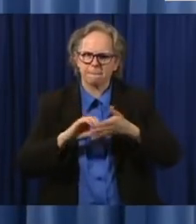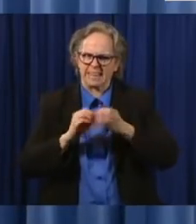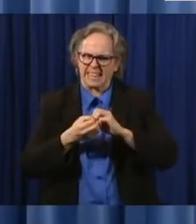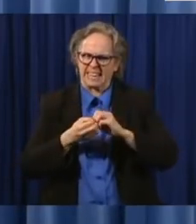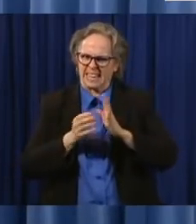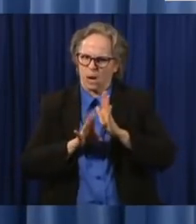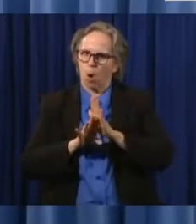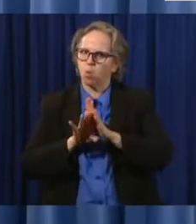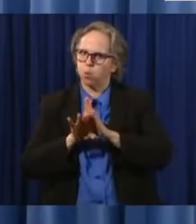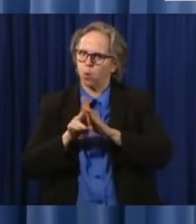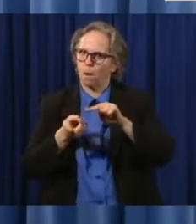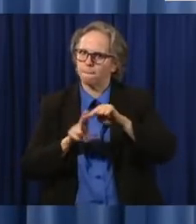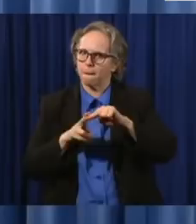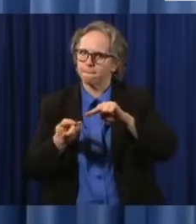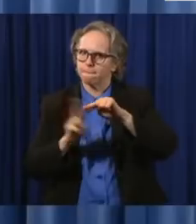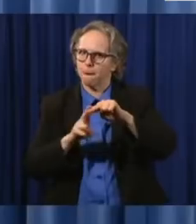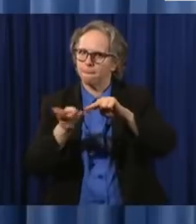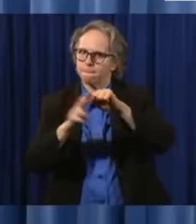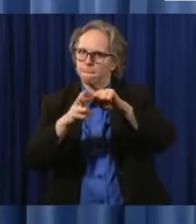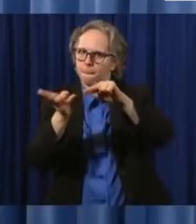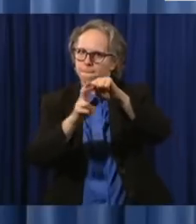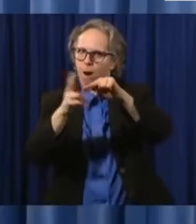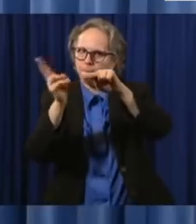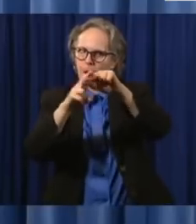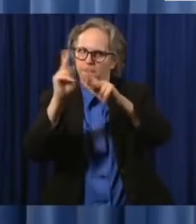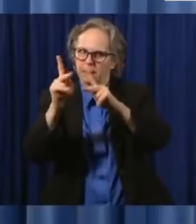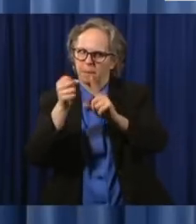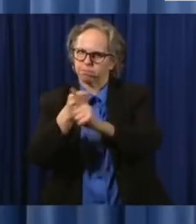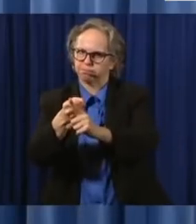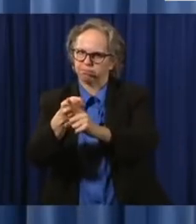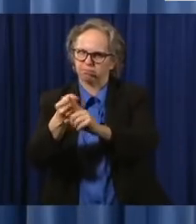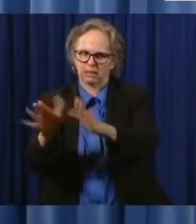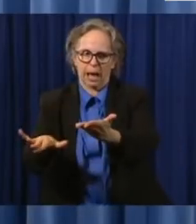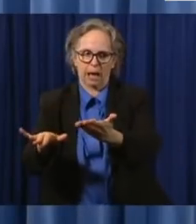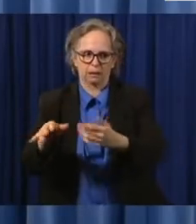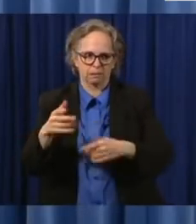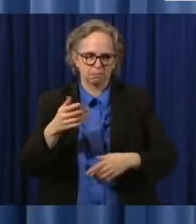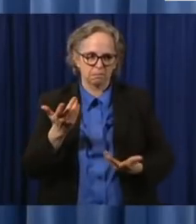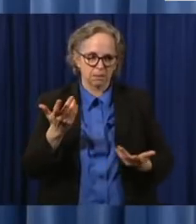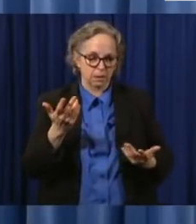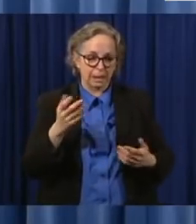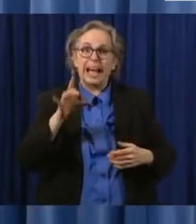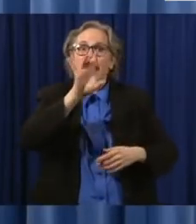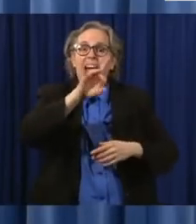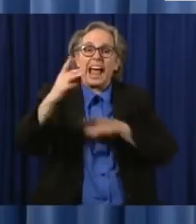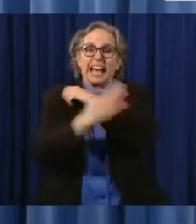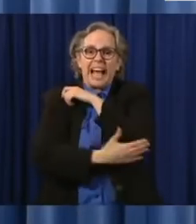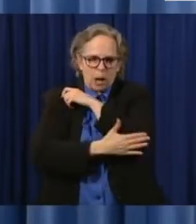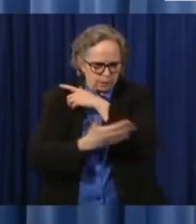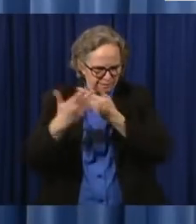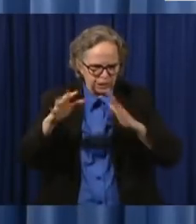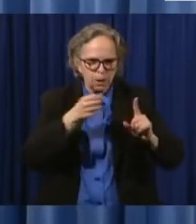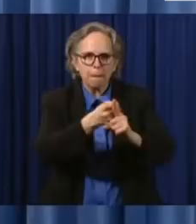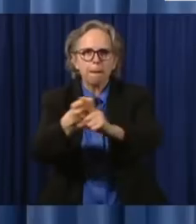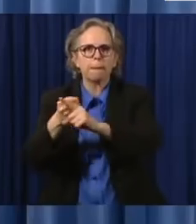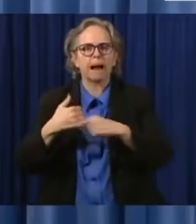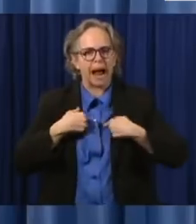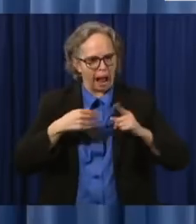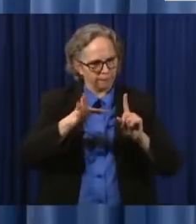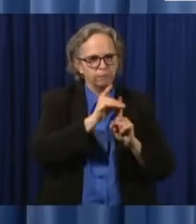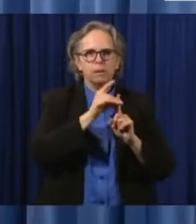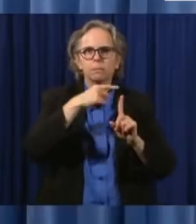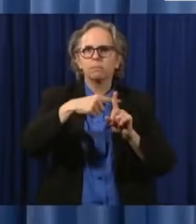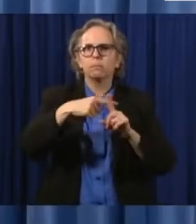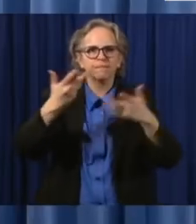daily. Cases have been detected in all 88 counties. The majority of hospital admissions and